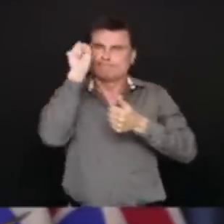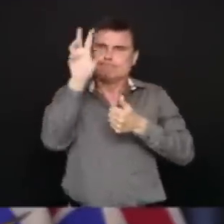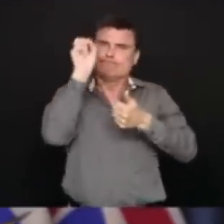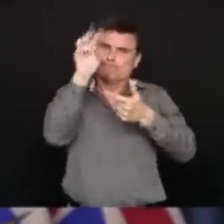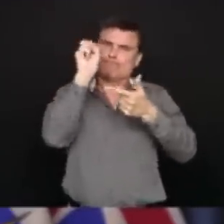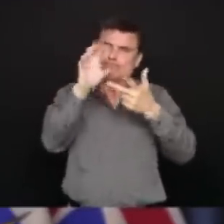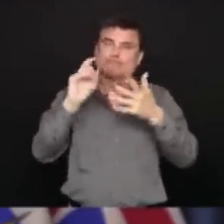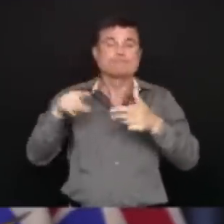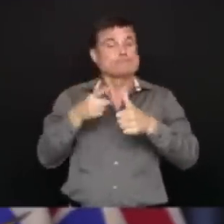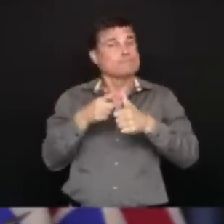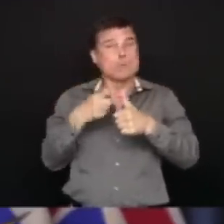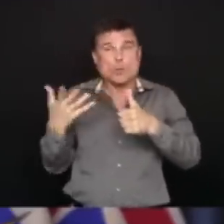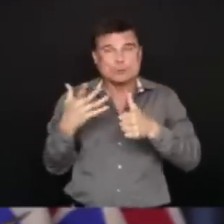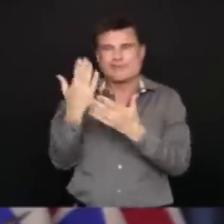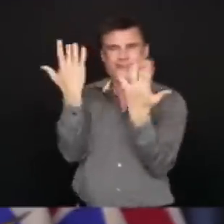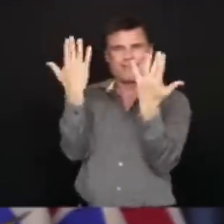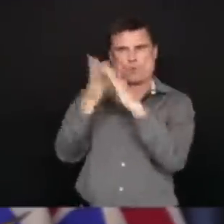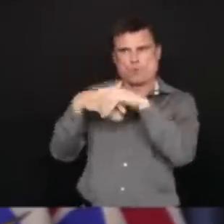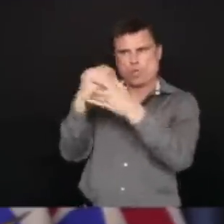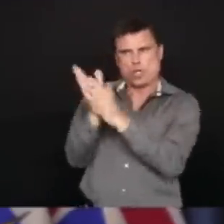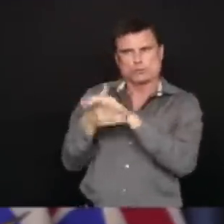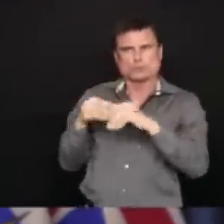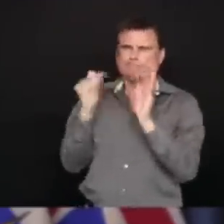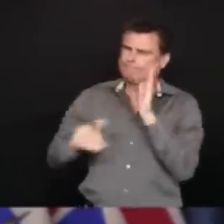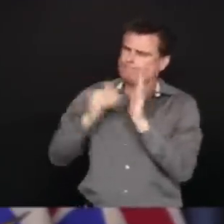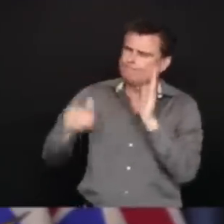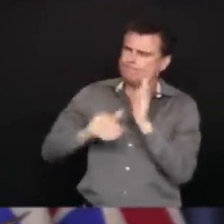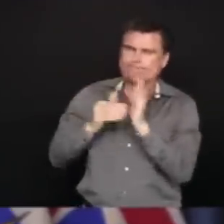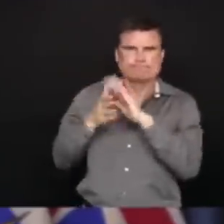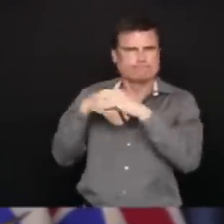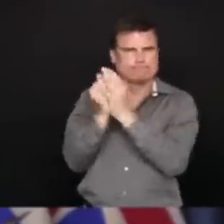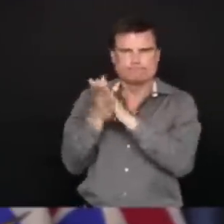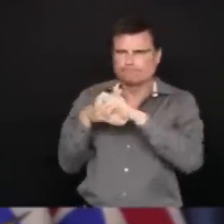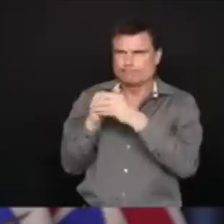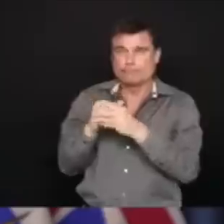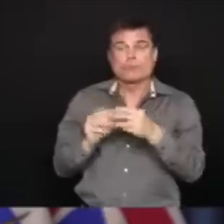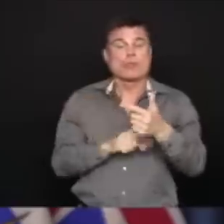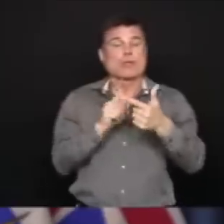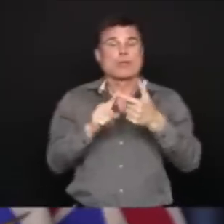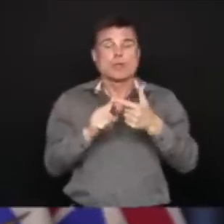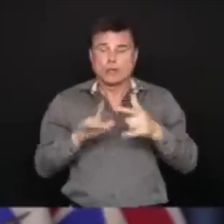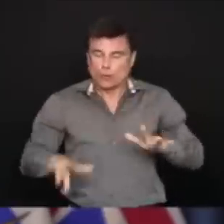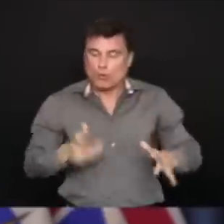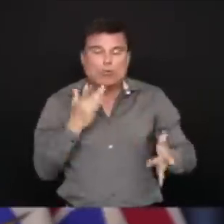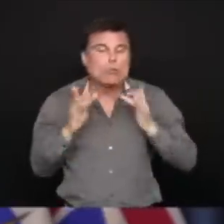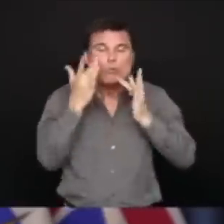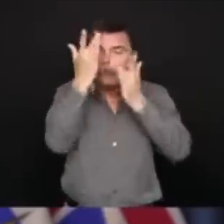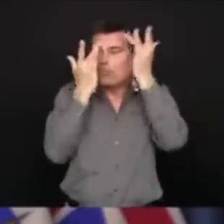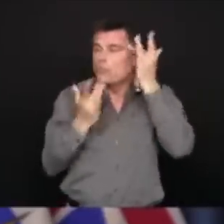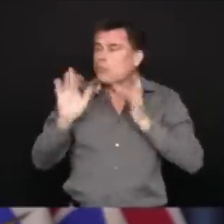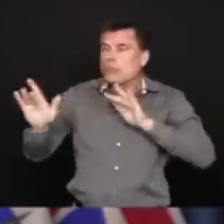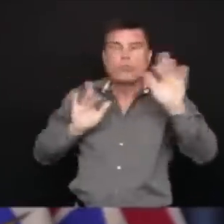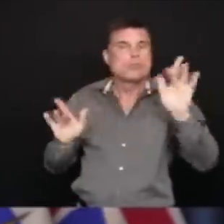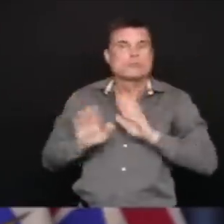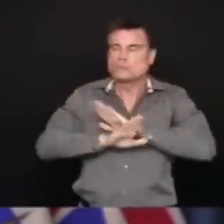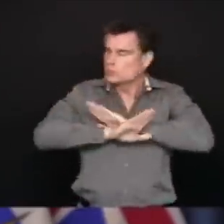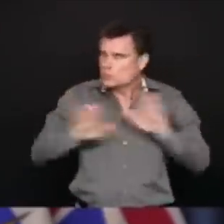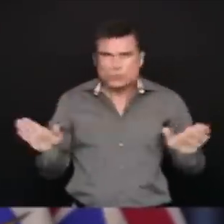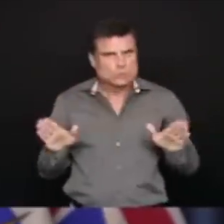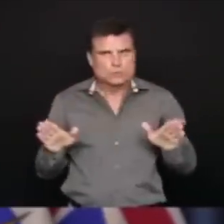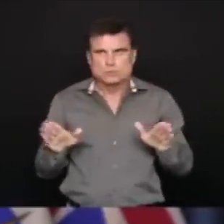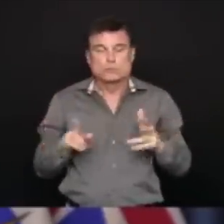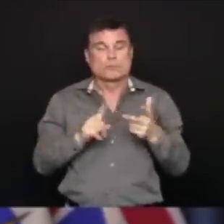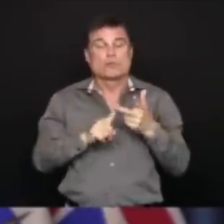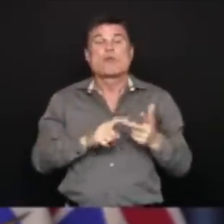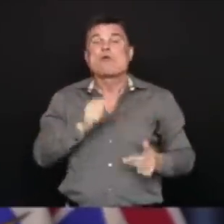not touching our face and eyes, covering our cough, staying away from others, particularly if you have any